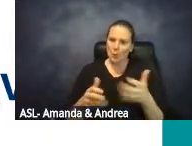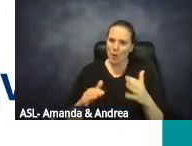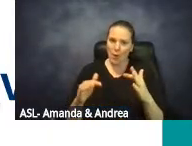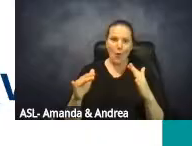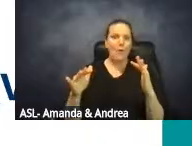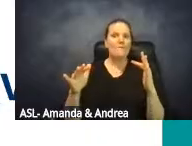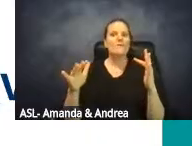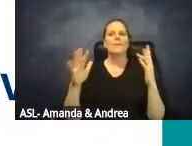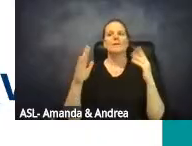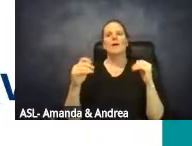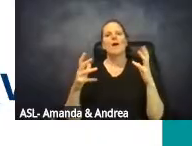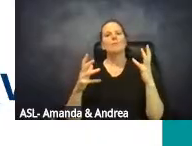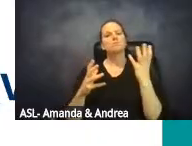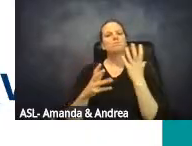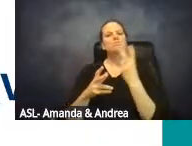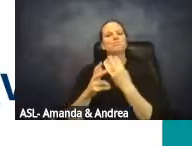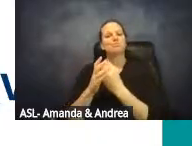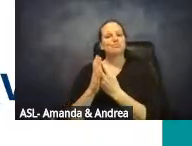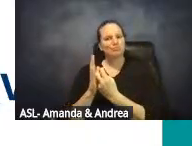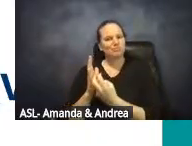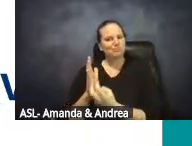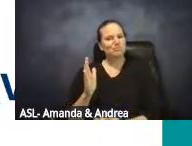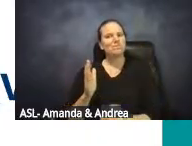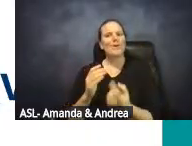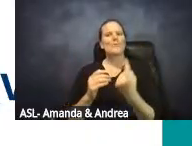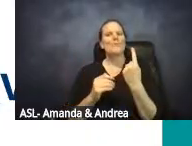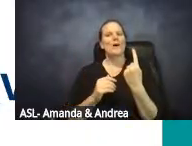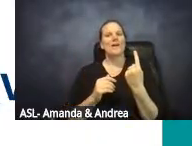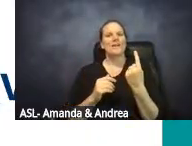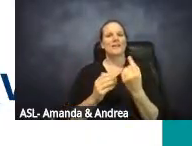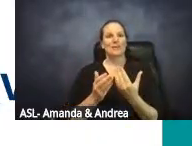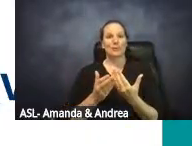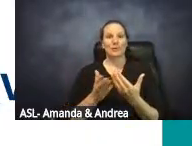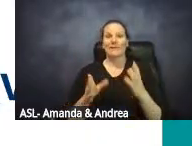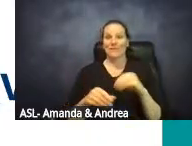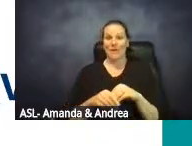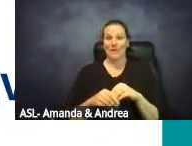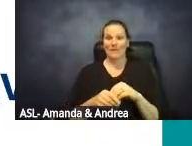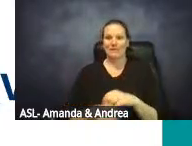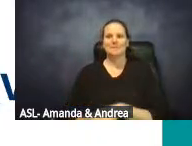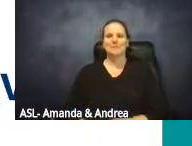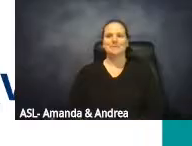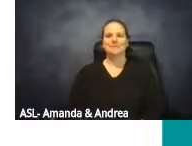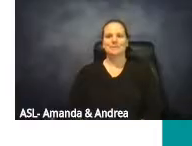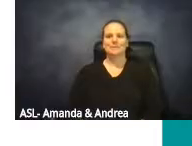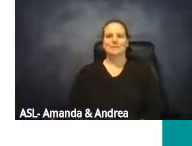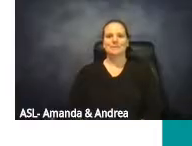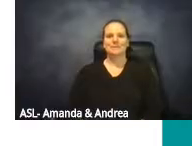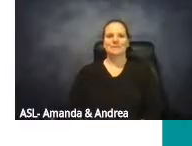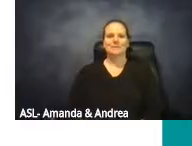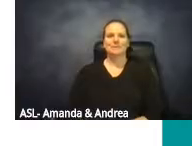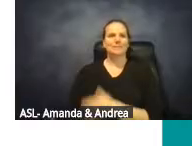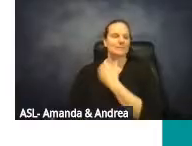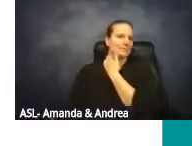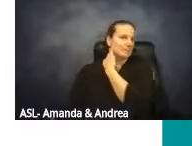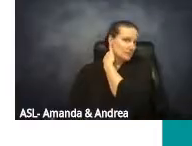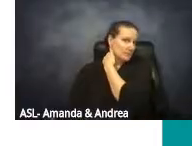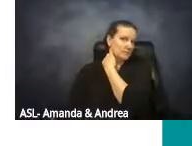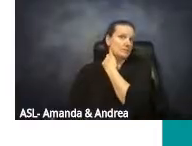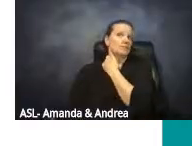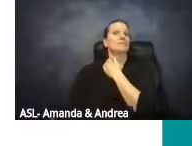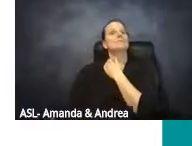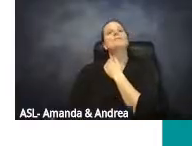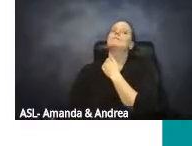dive deep into some of one of the things that we did participate in. So next slide. So this